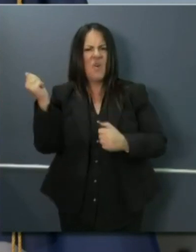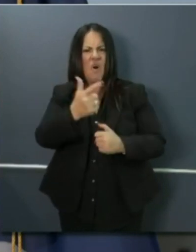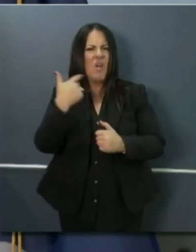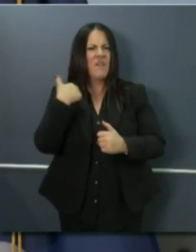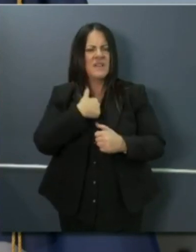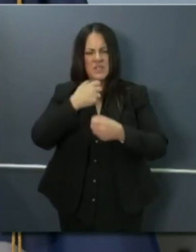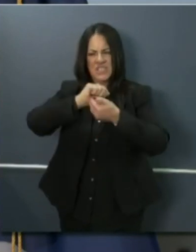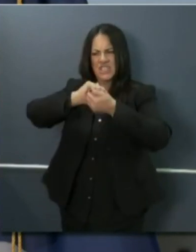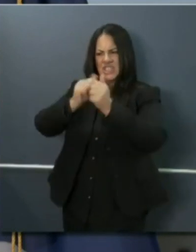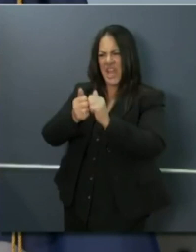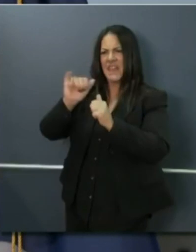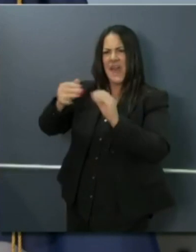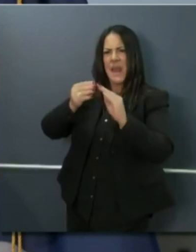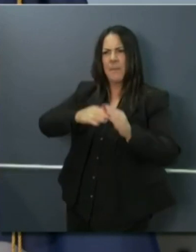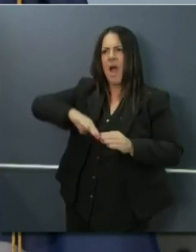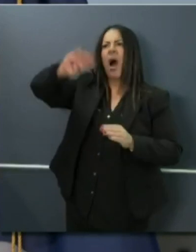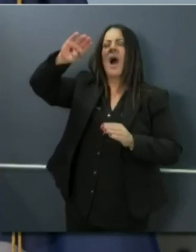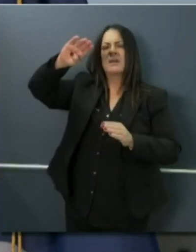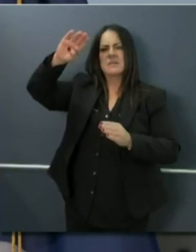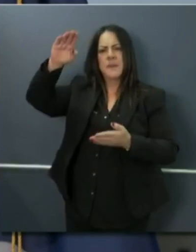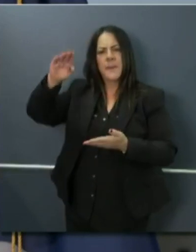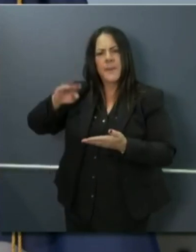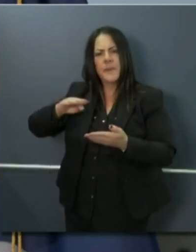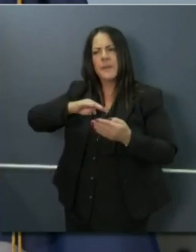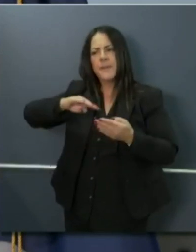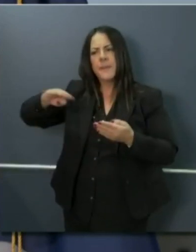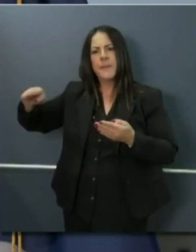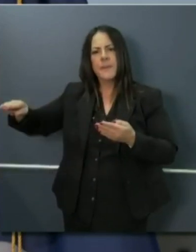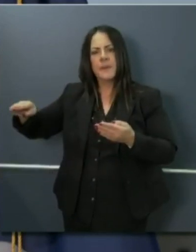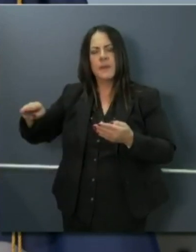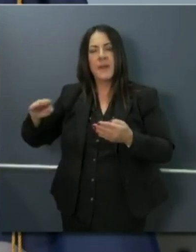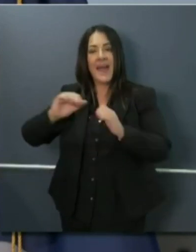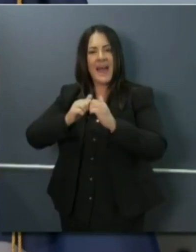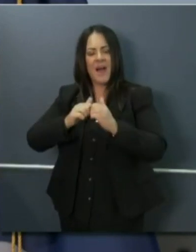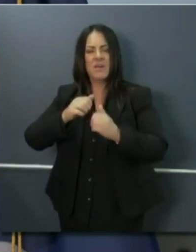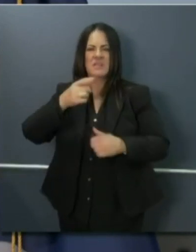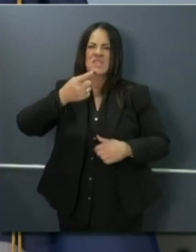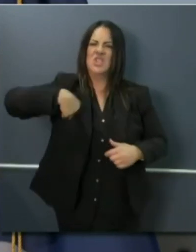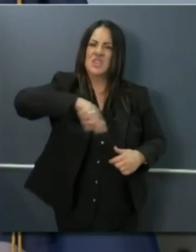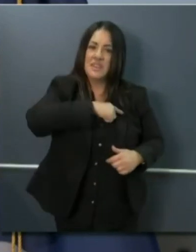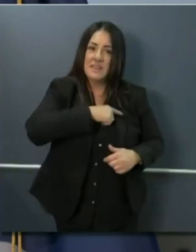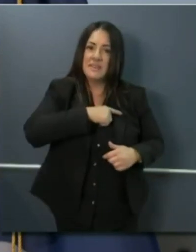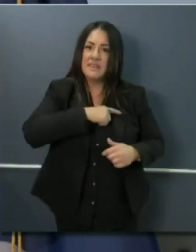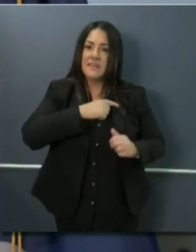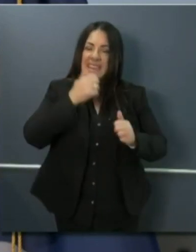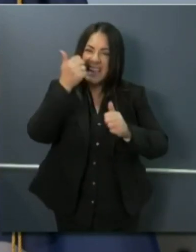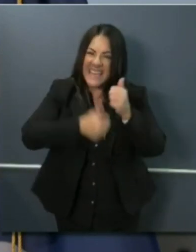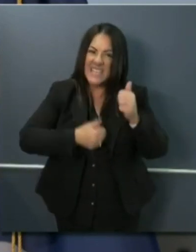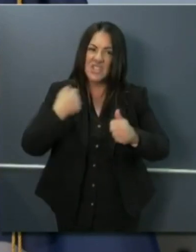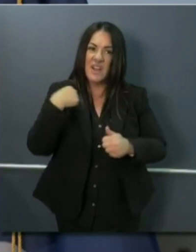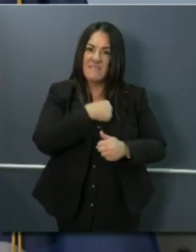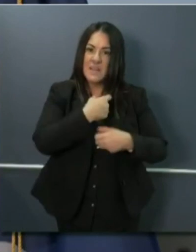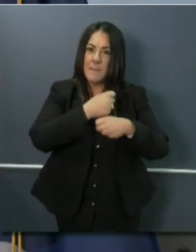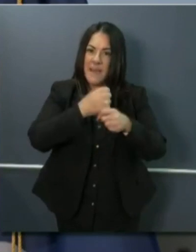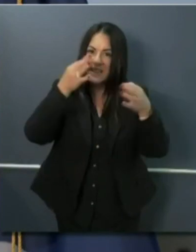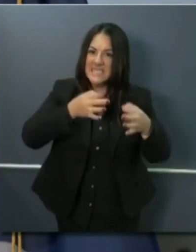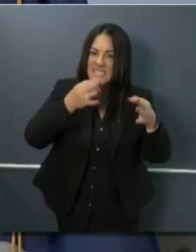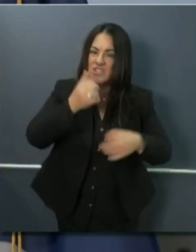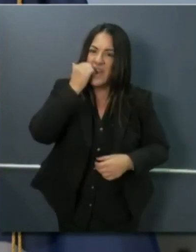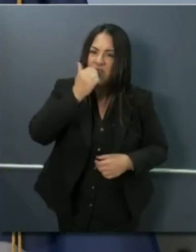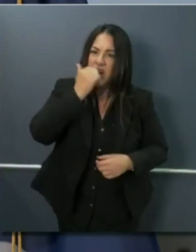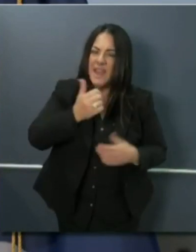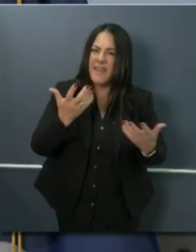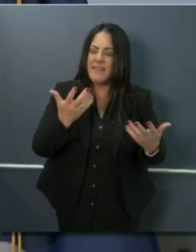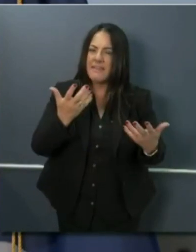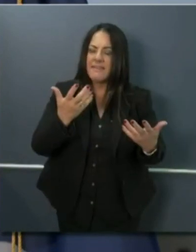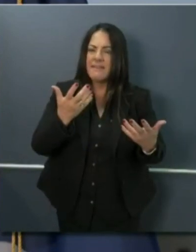these projections. It resides in each and every one of us, in each and every decision we make each and every day.